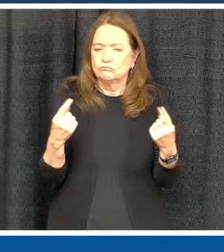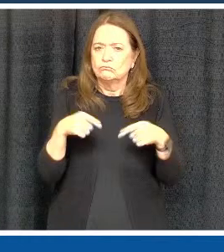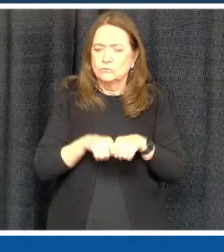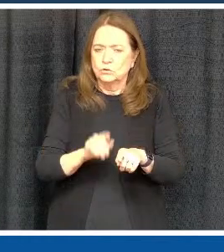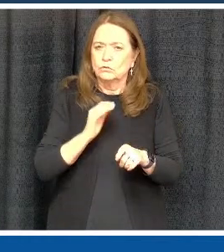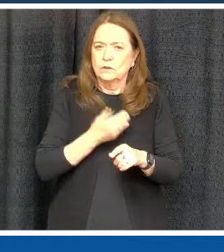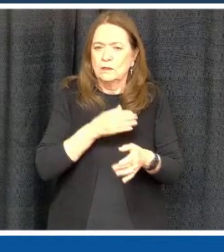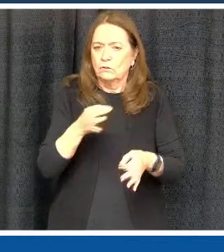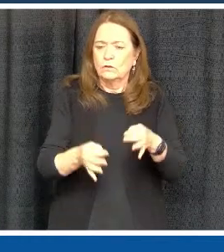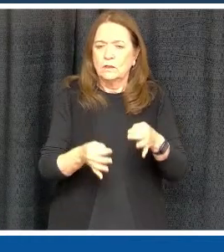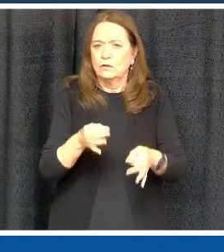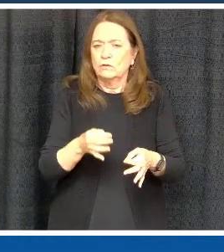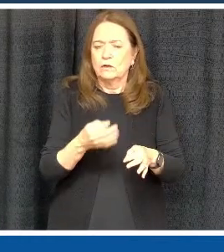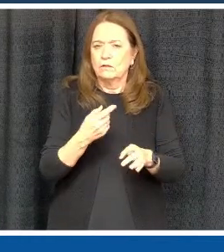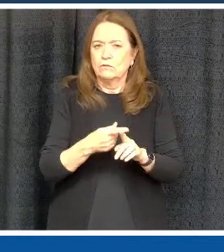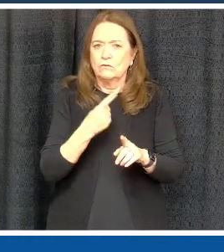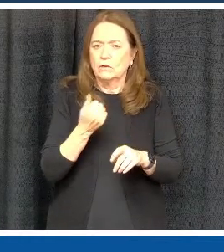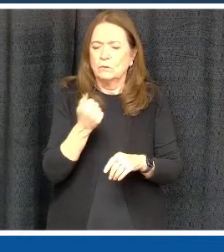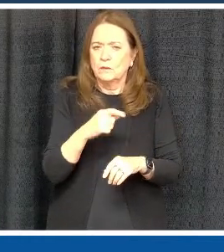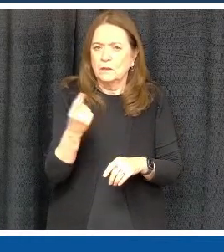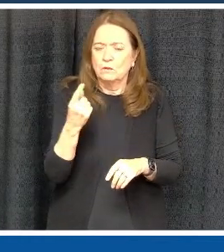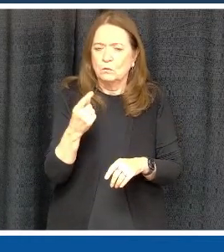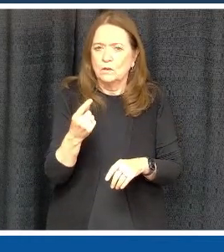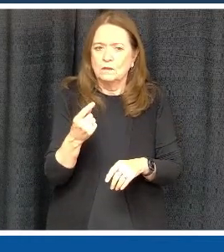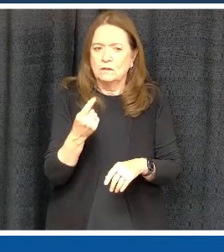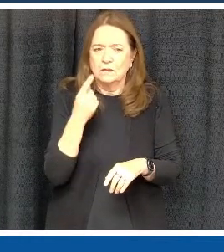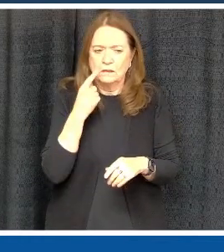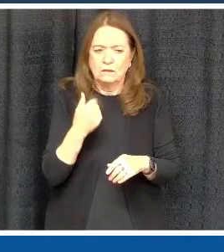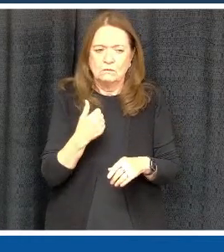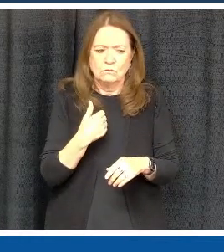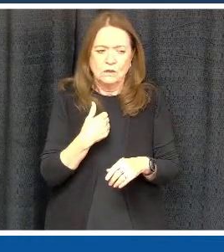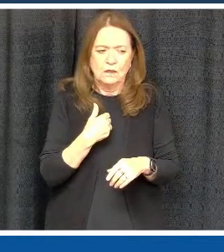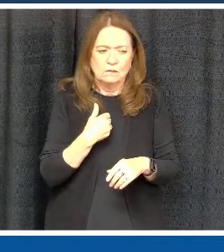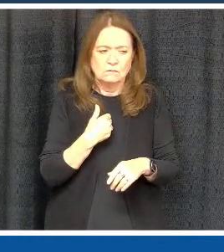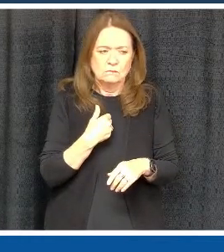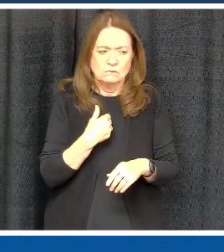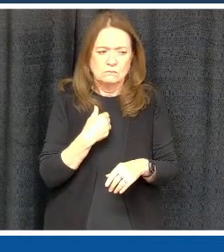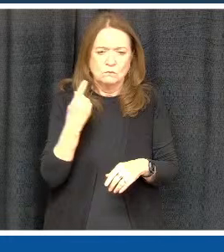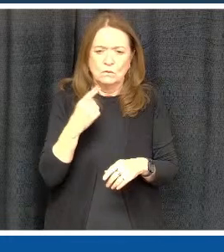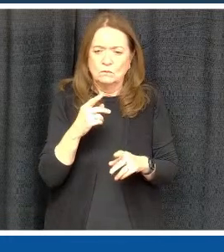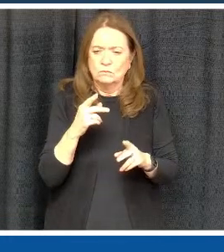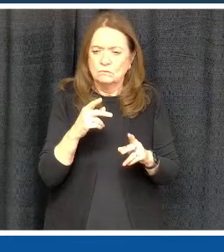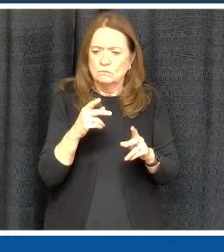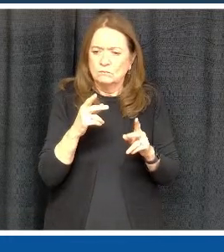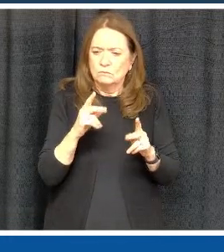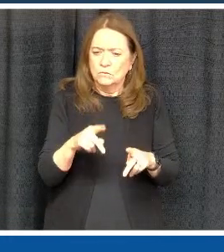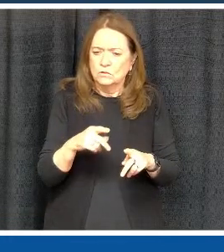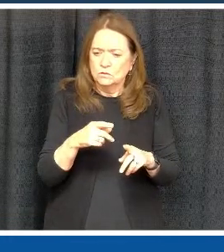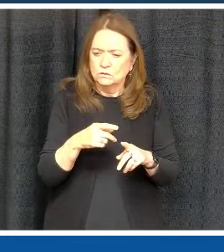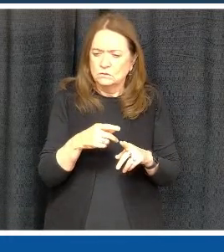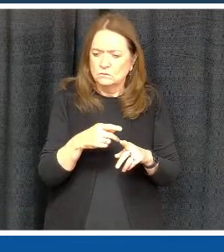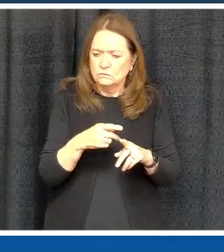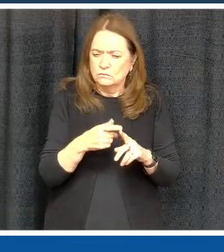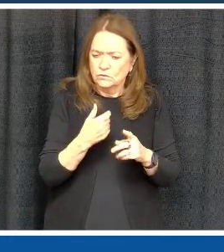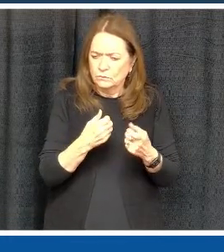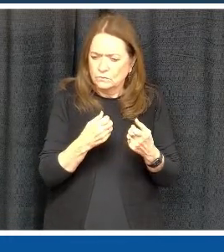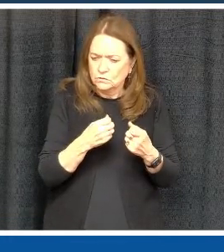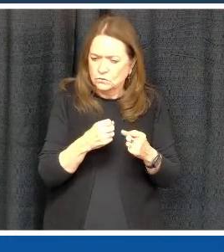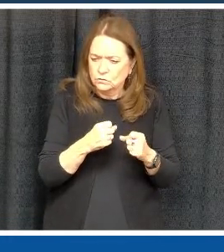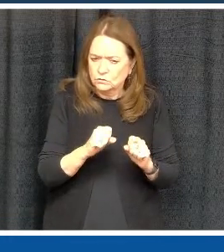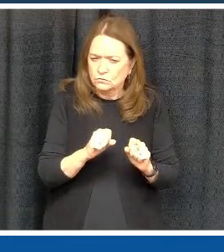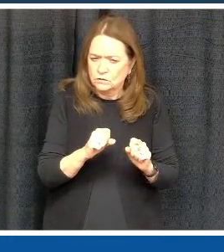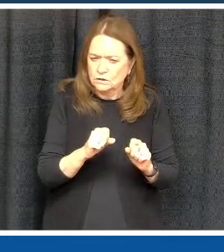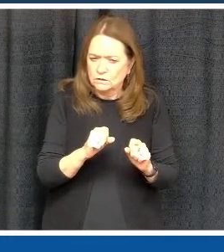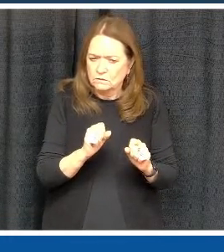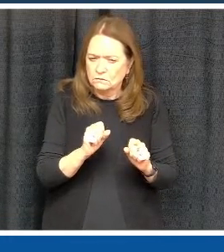hearing from anybody in public. I think we have voted it down just because of the street and area like that. I felt like this would be